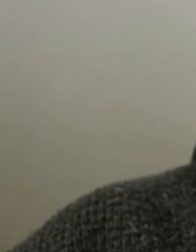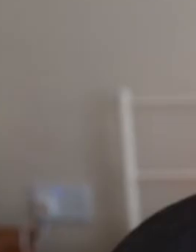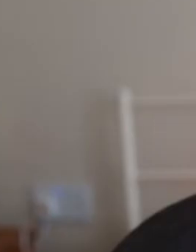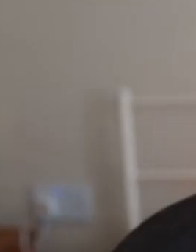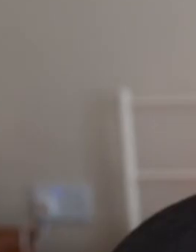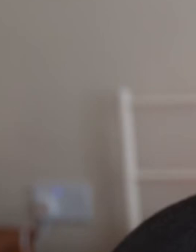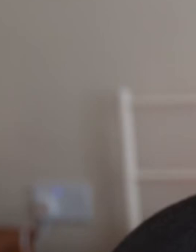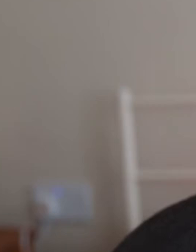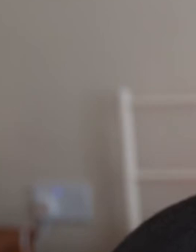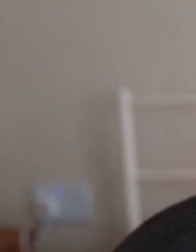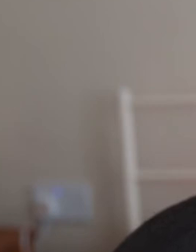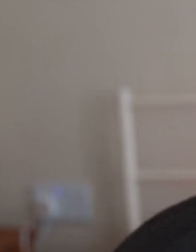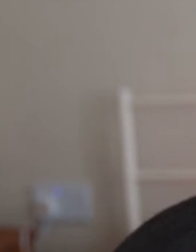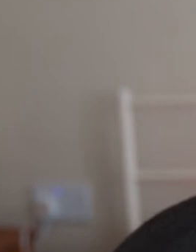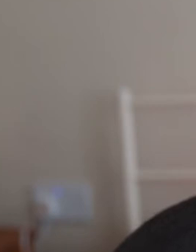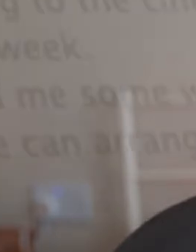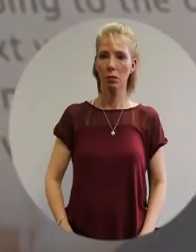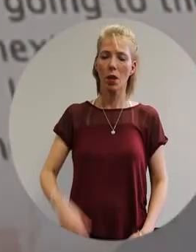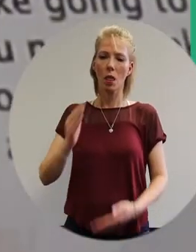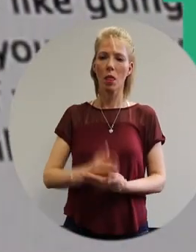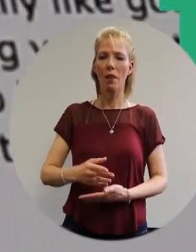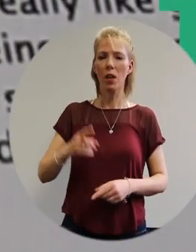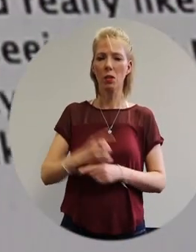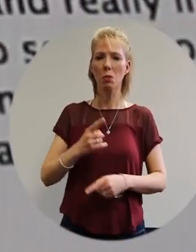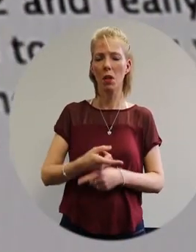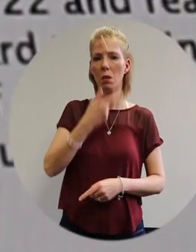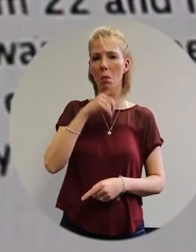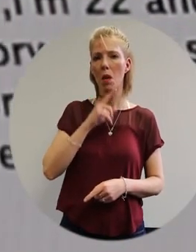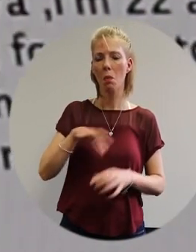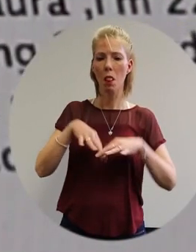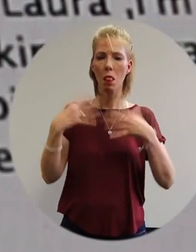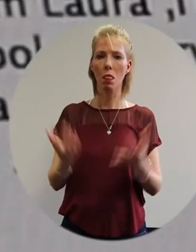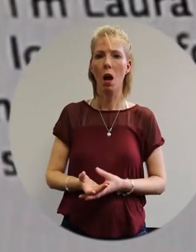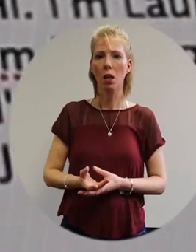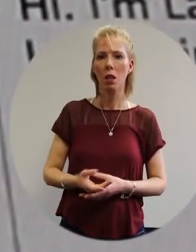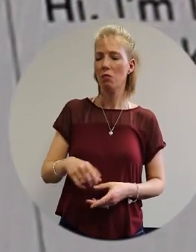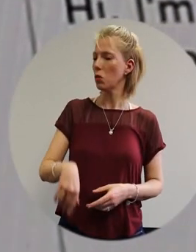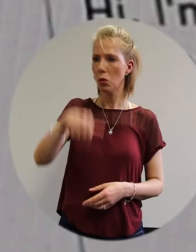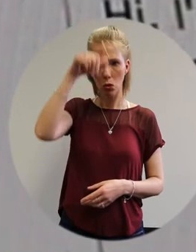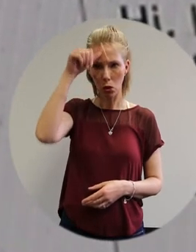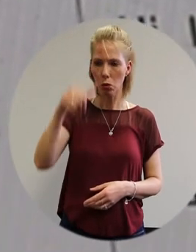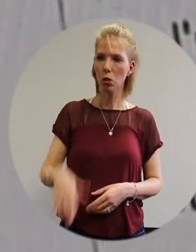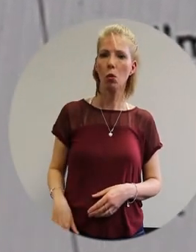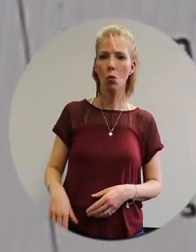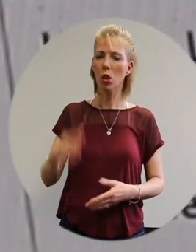it. I can't wait to see you. Never speak to people online unless you trust and know them.